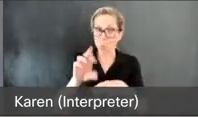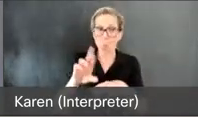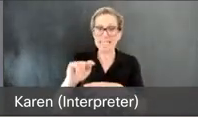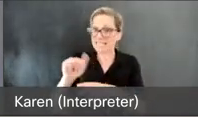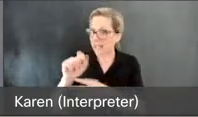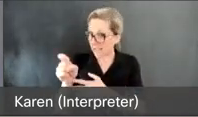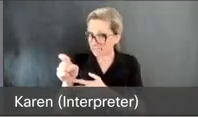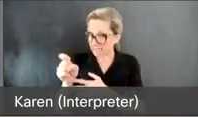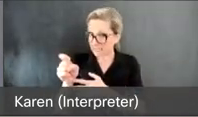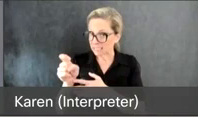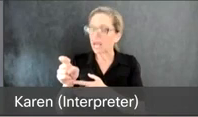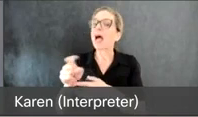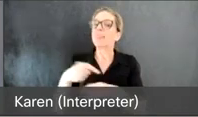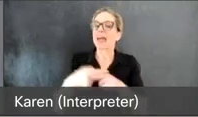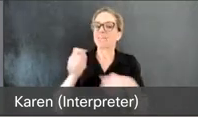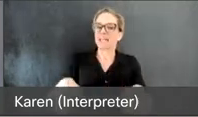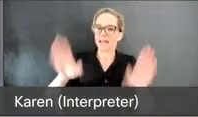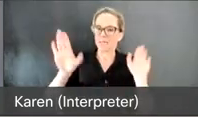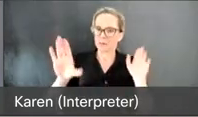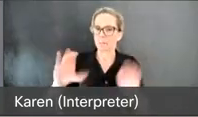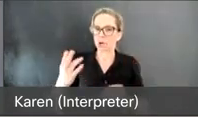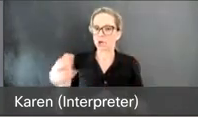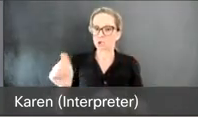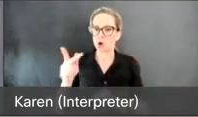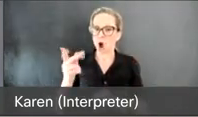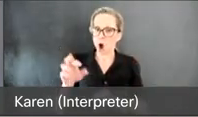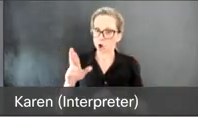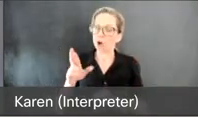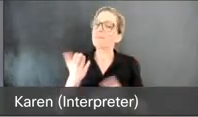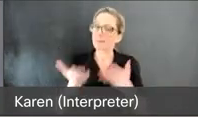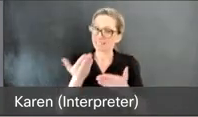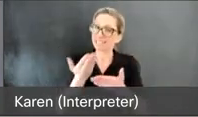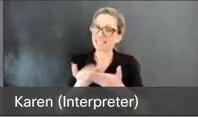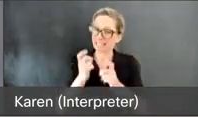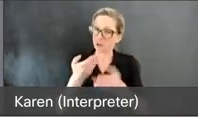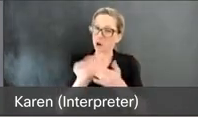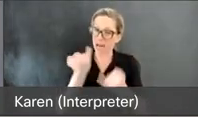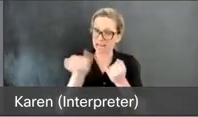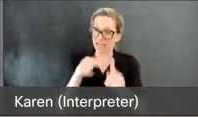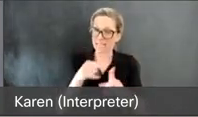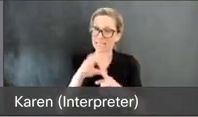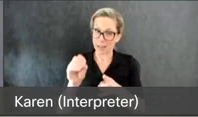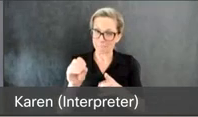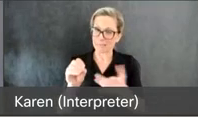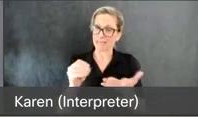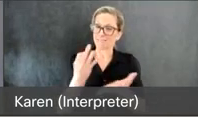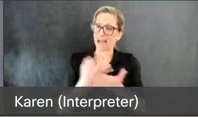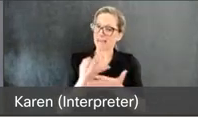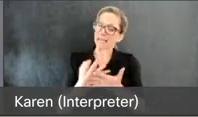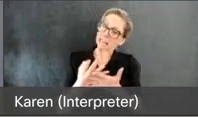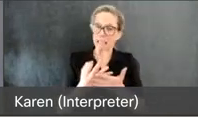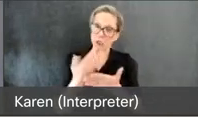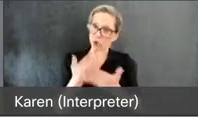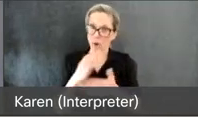give you some information about where this company is financially, because you are now going to be giving them